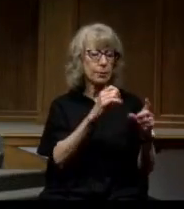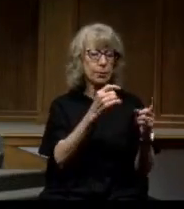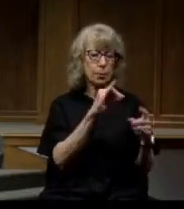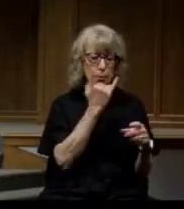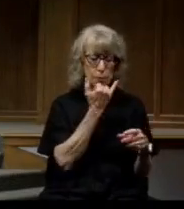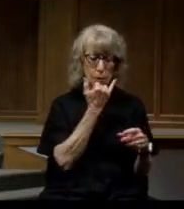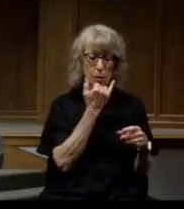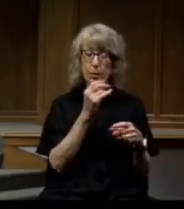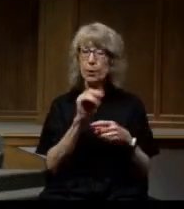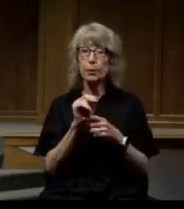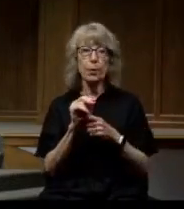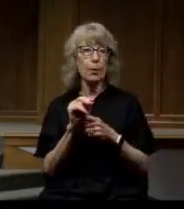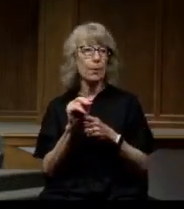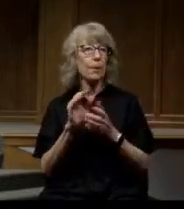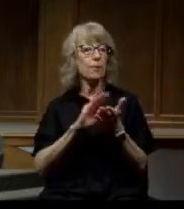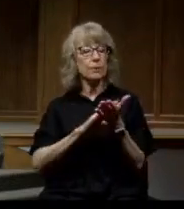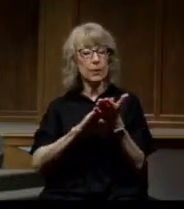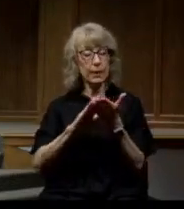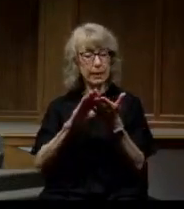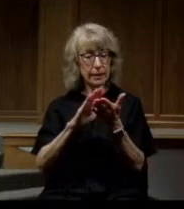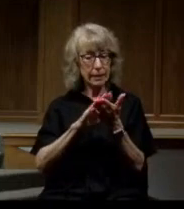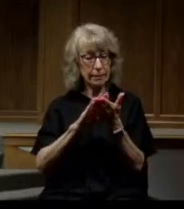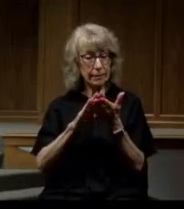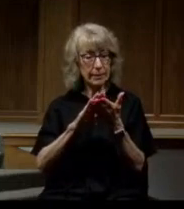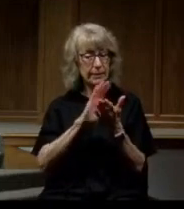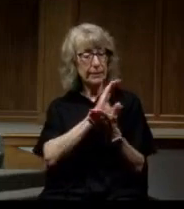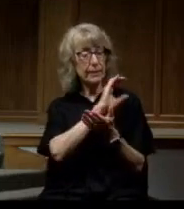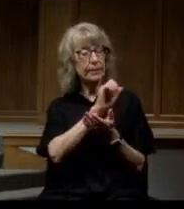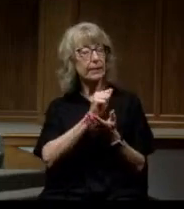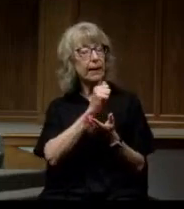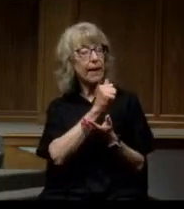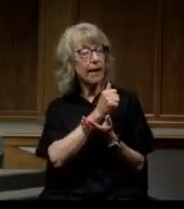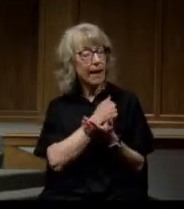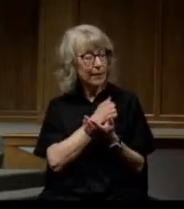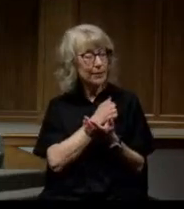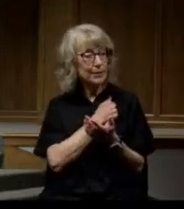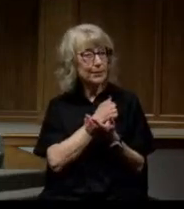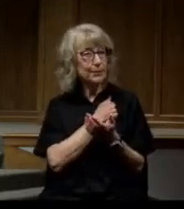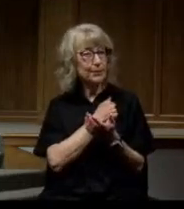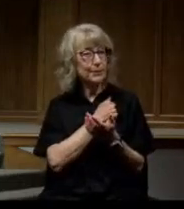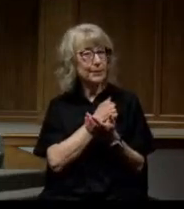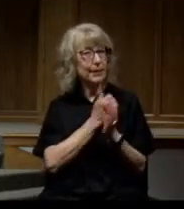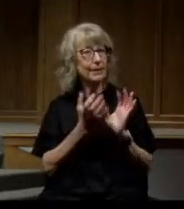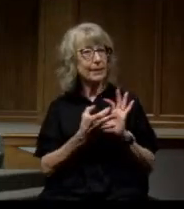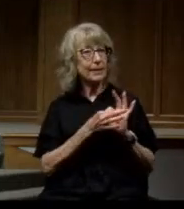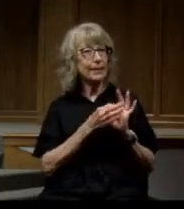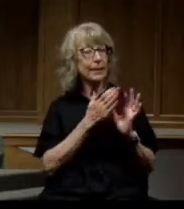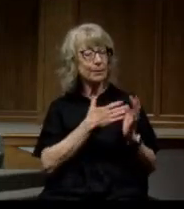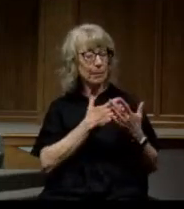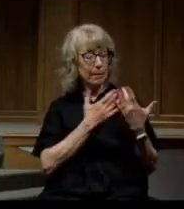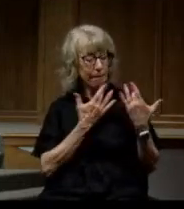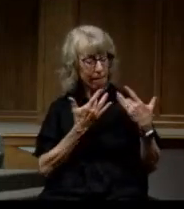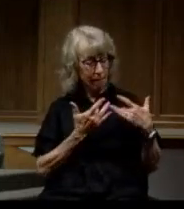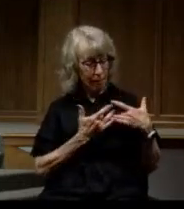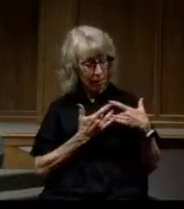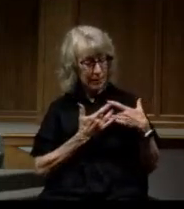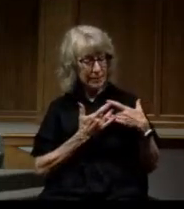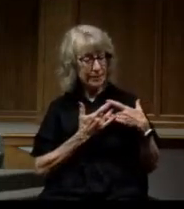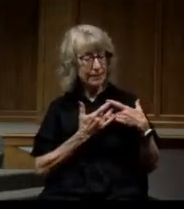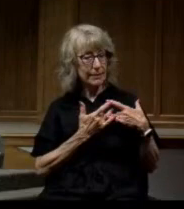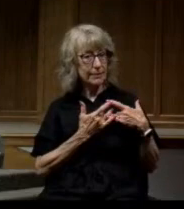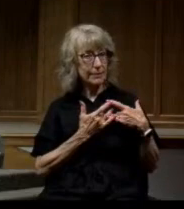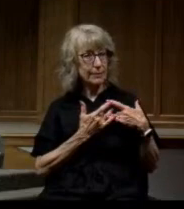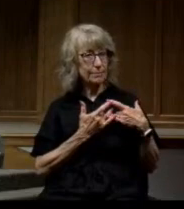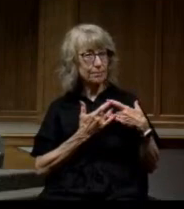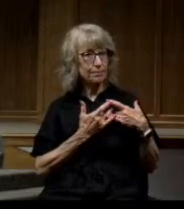life as it comes to you. It's an attitude of the heart. It's a quality of being that does not